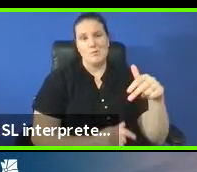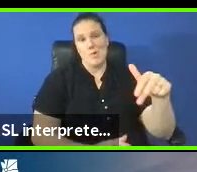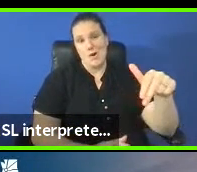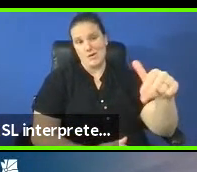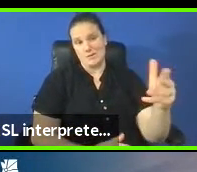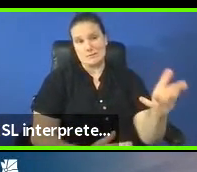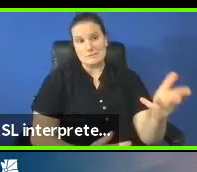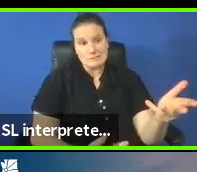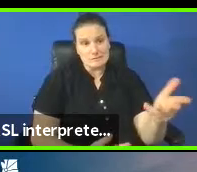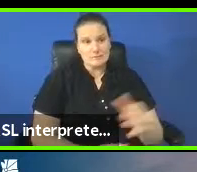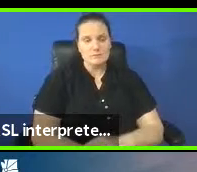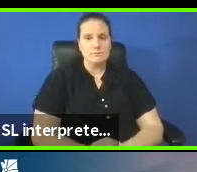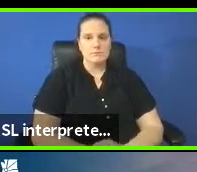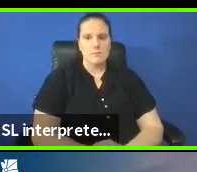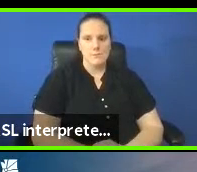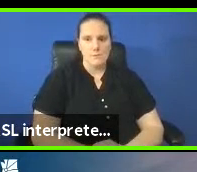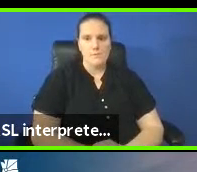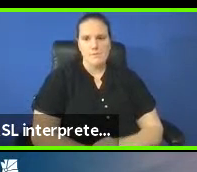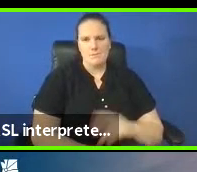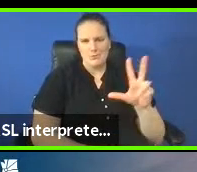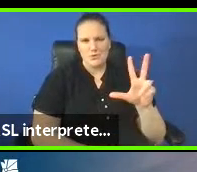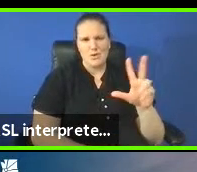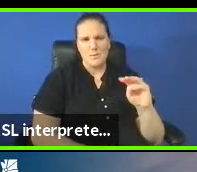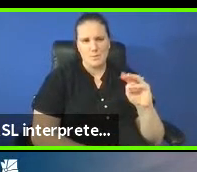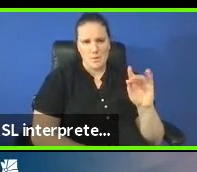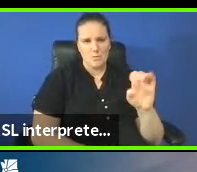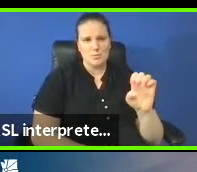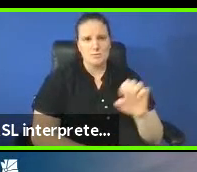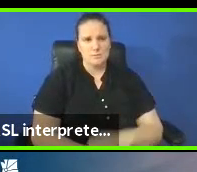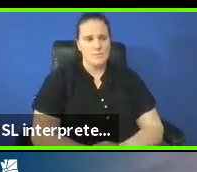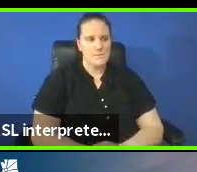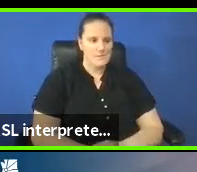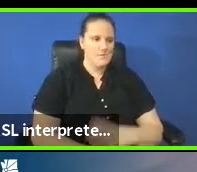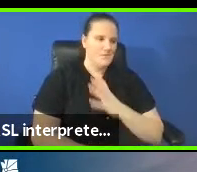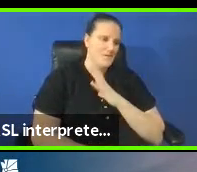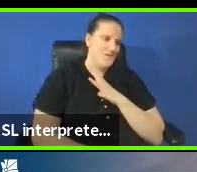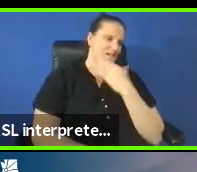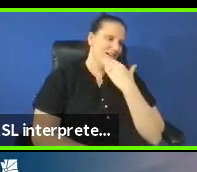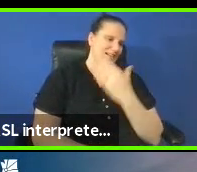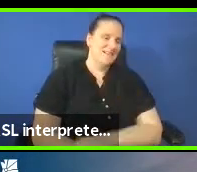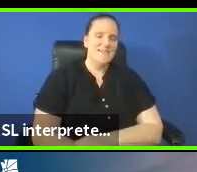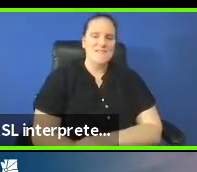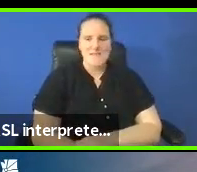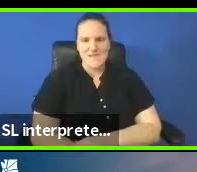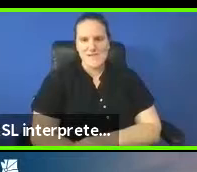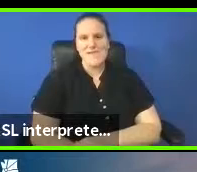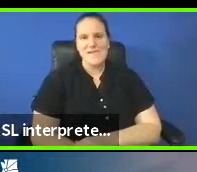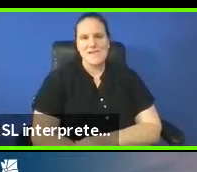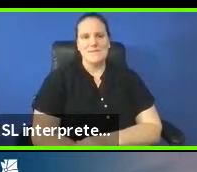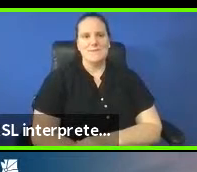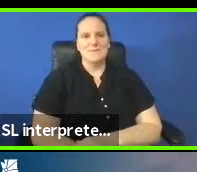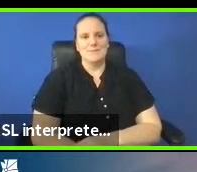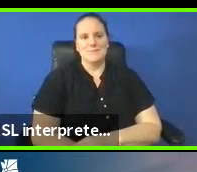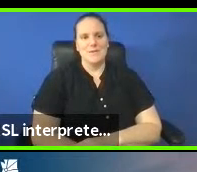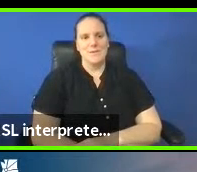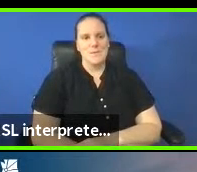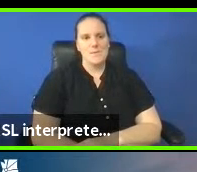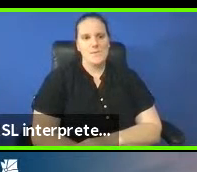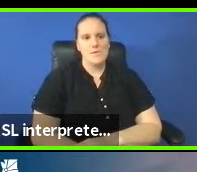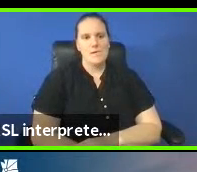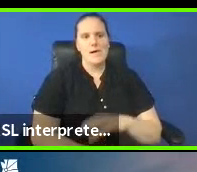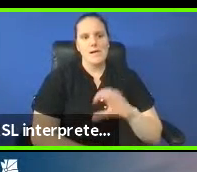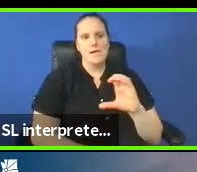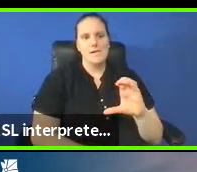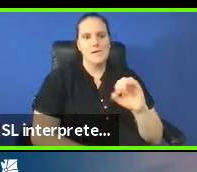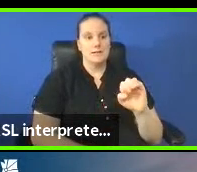So, 3 modes. All right, thanks, Soren. Next, I see Cecilia.